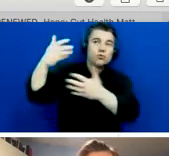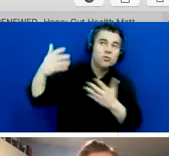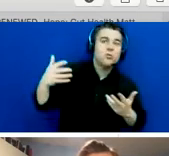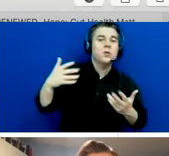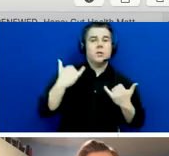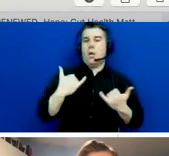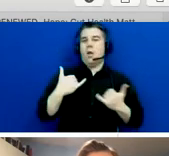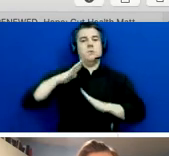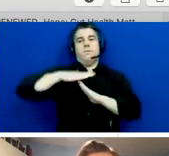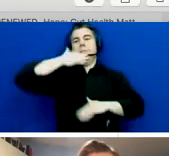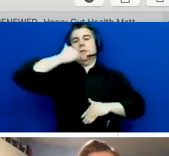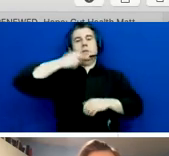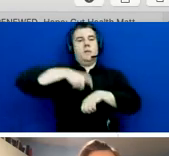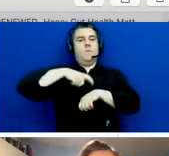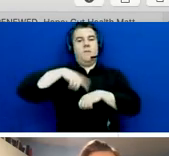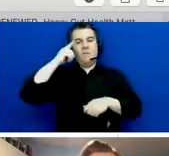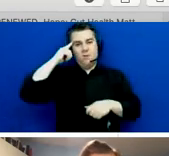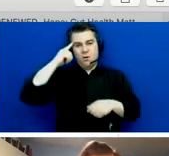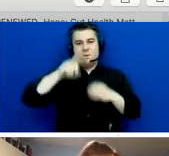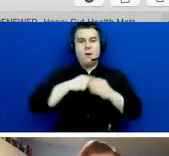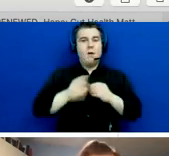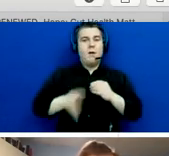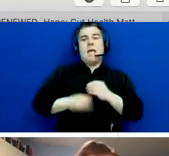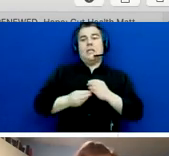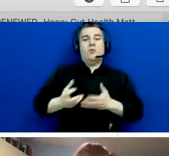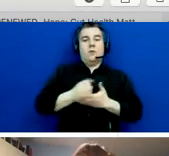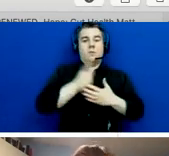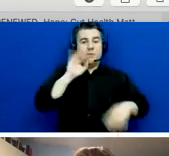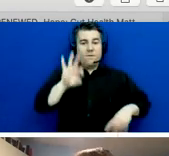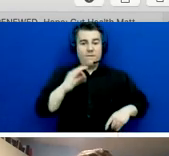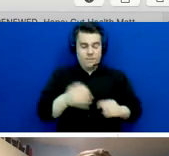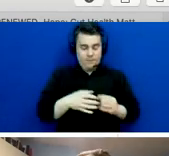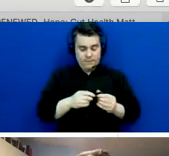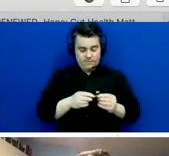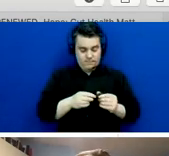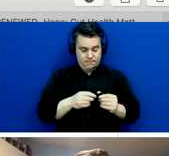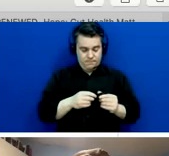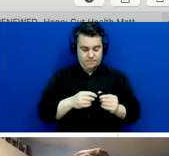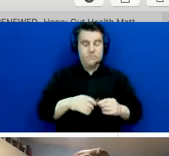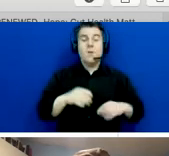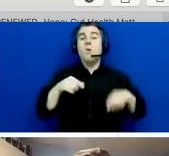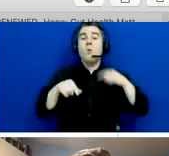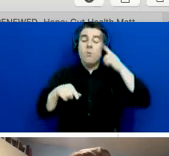time to think about extra income for your family. While